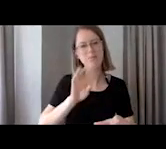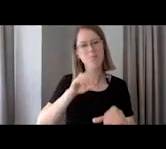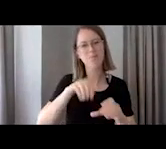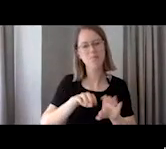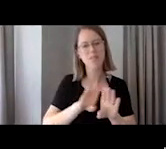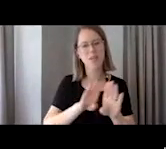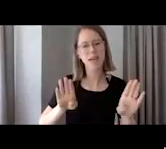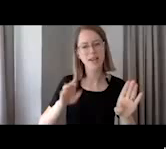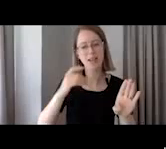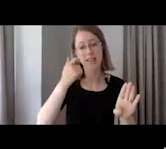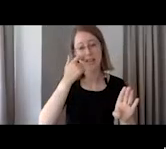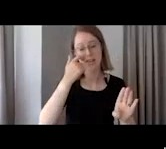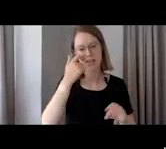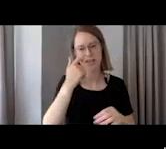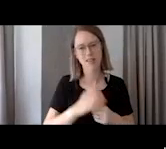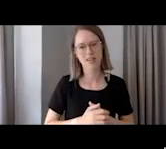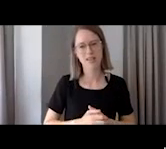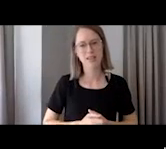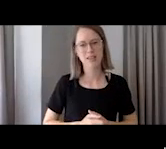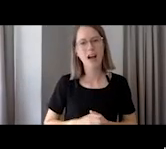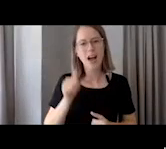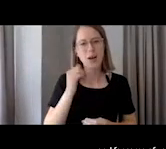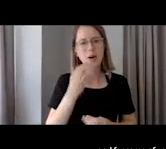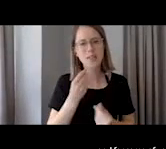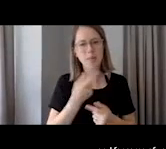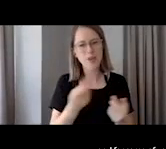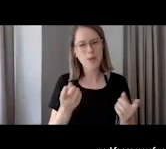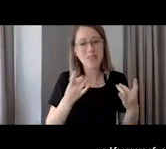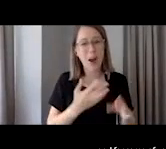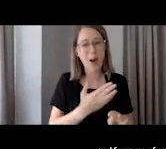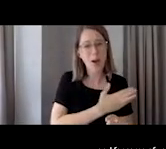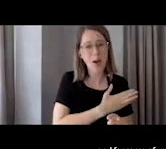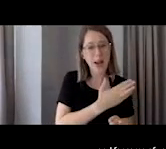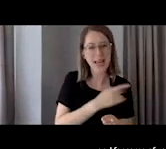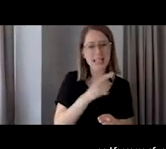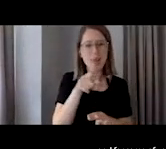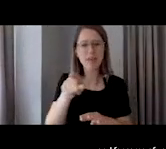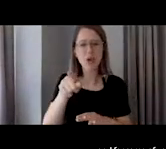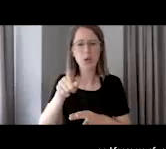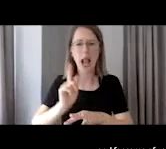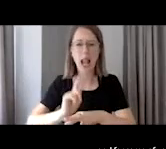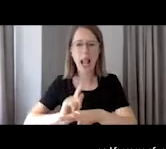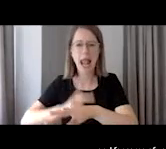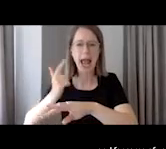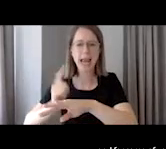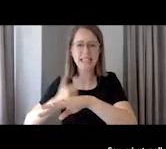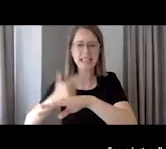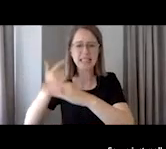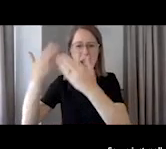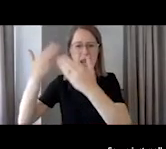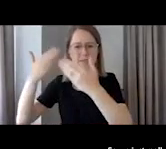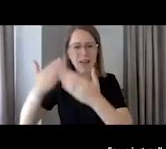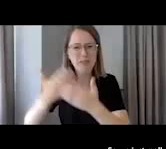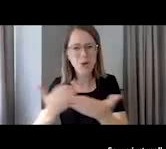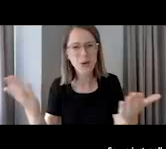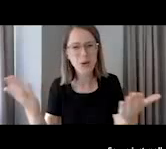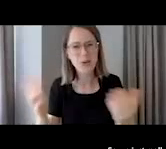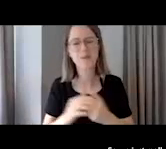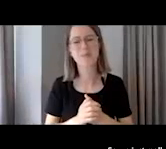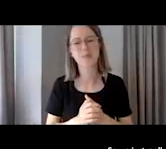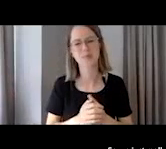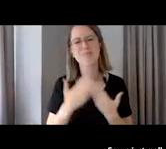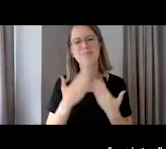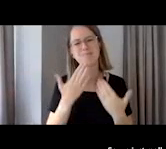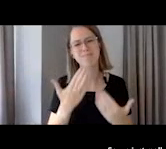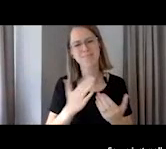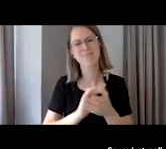around. I know some of you had to start really early, and for some of you, you've had to wrap up quite late in the evening. So we just really appreciate your